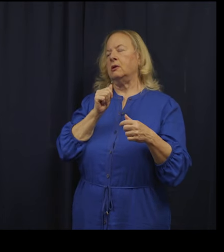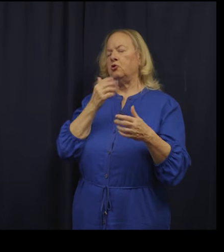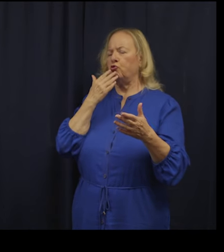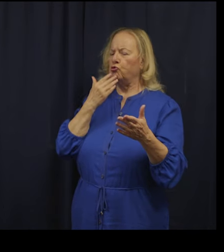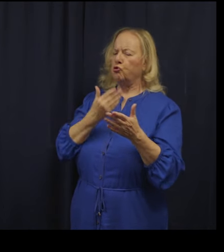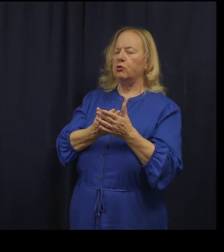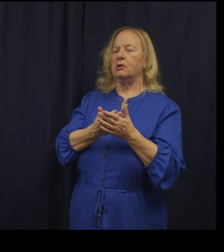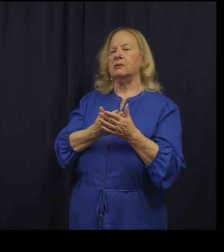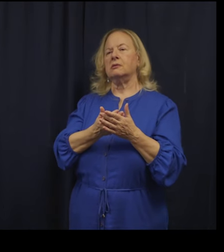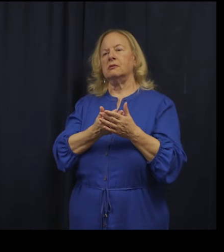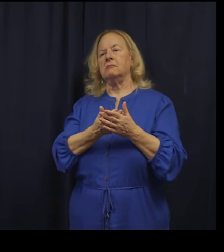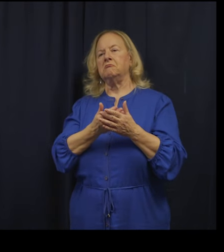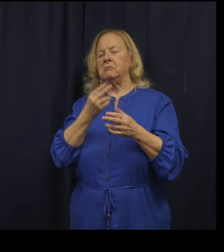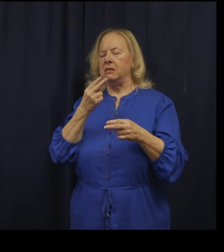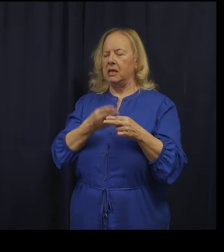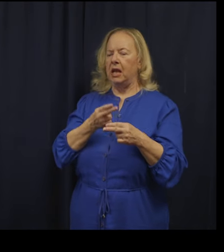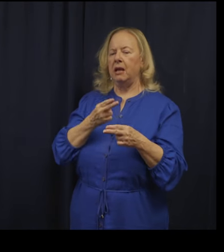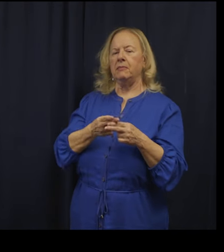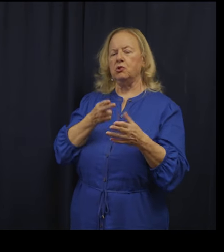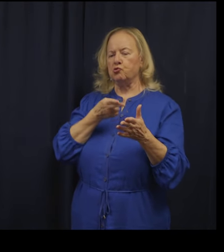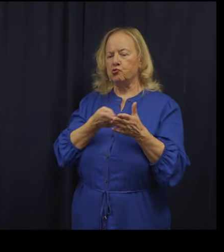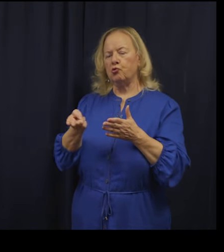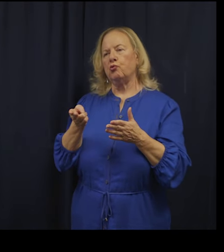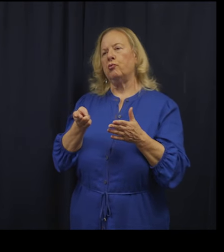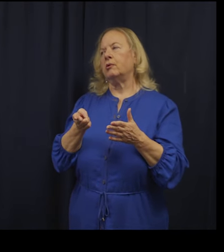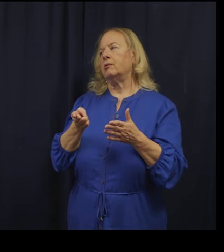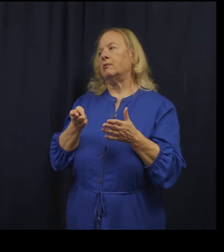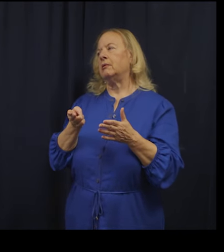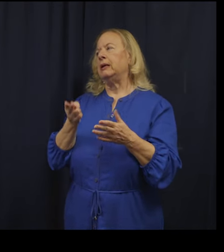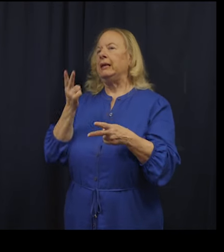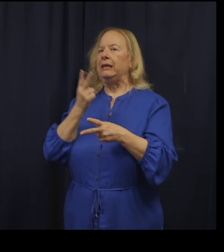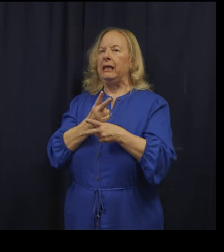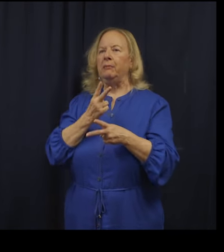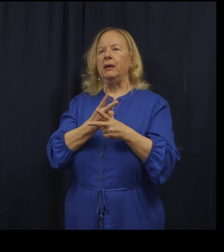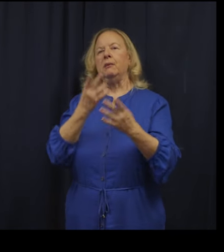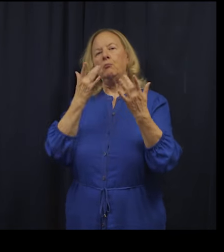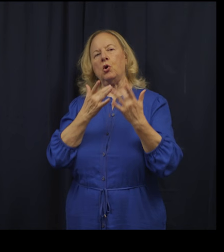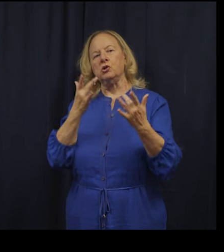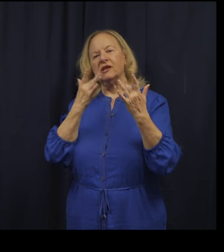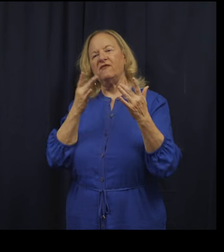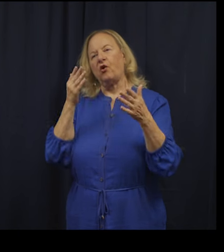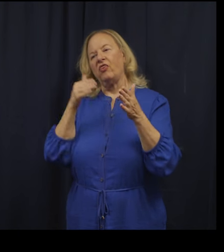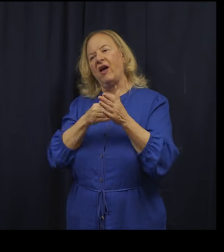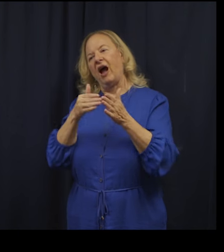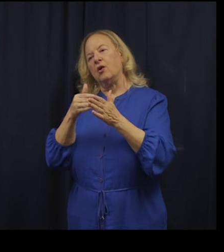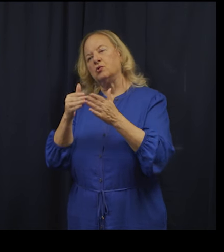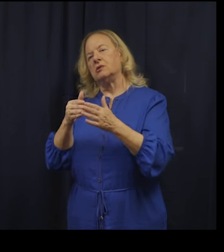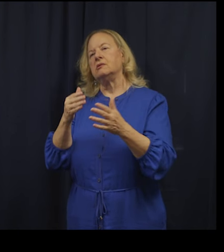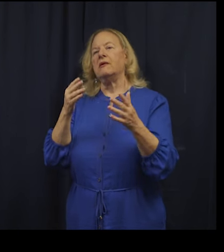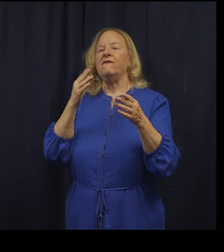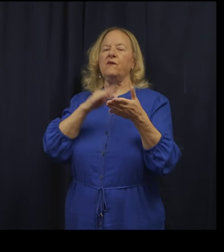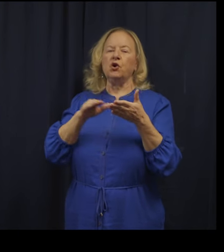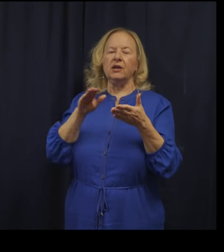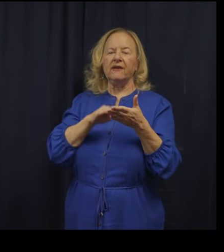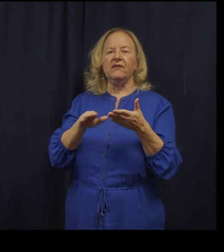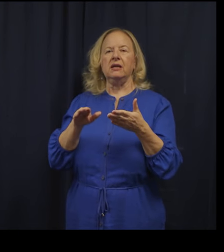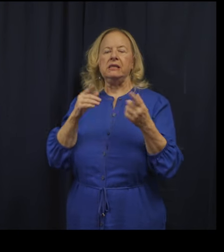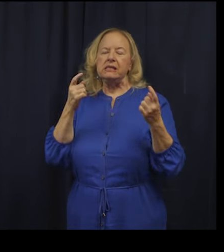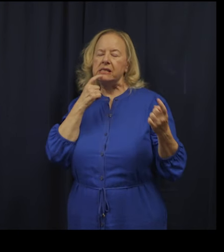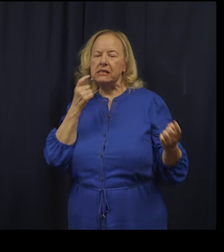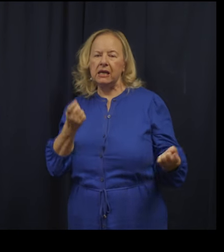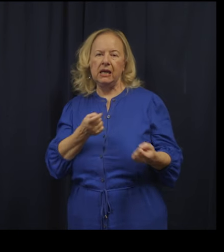in goodness. His name is abundant in truth. His name is keeping mercy for thousands. His name is forgiving